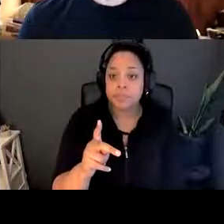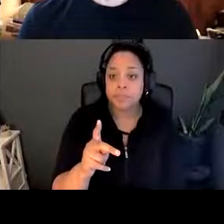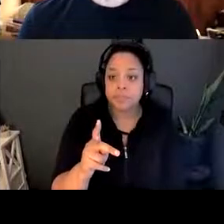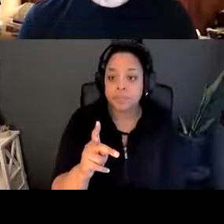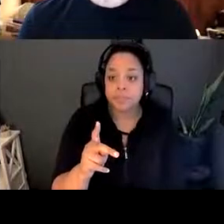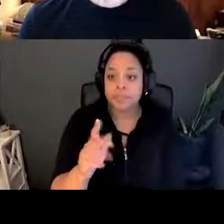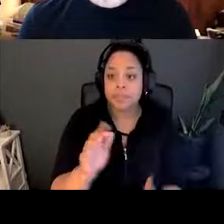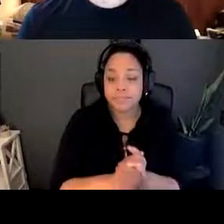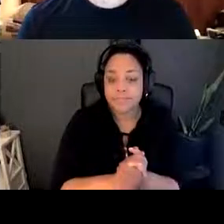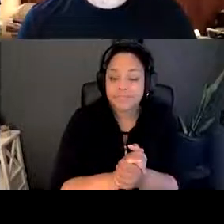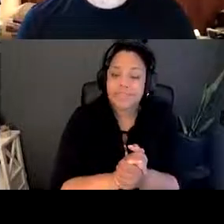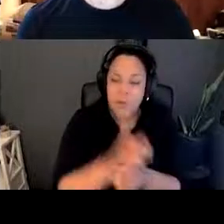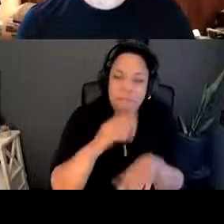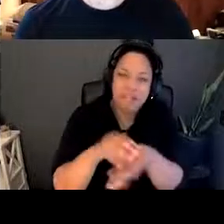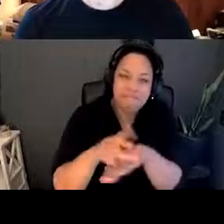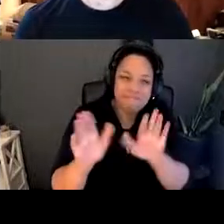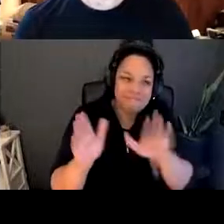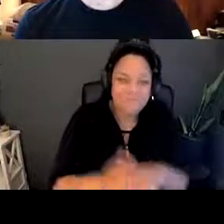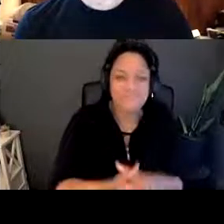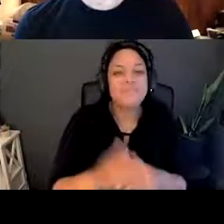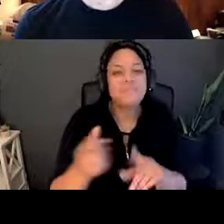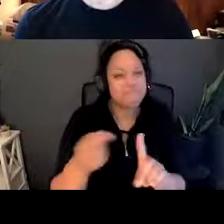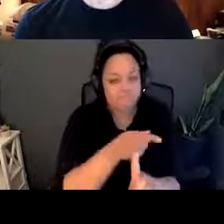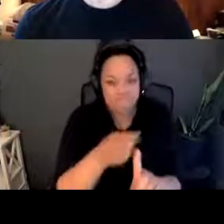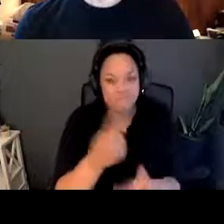right. A couple of questions.